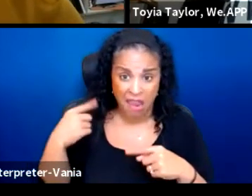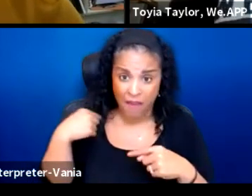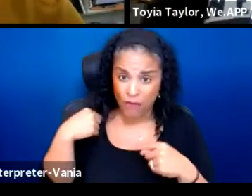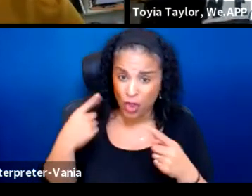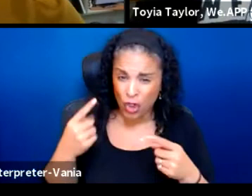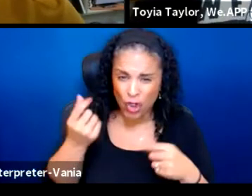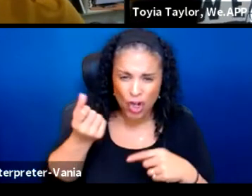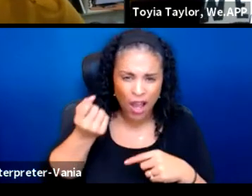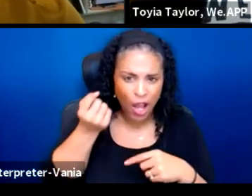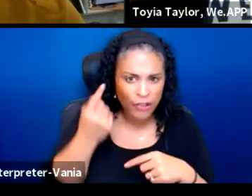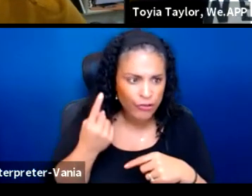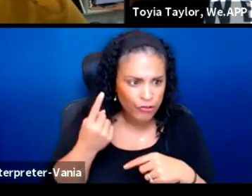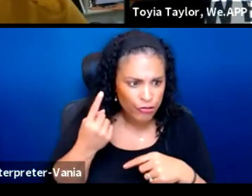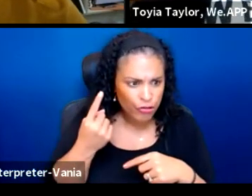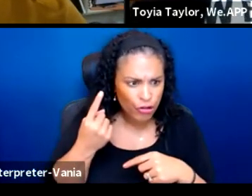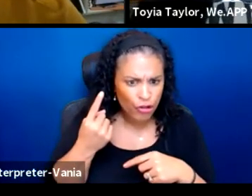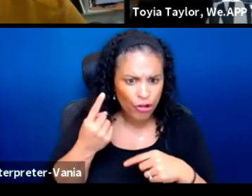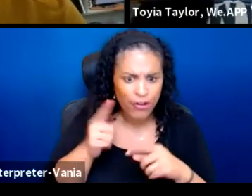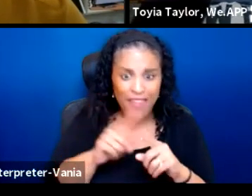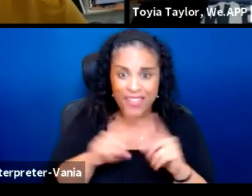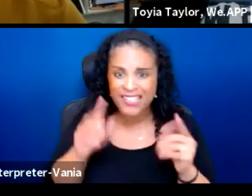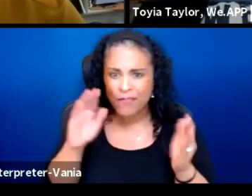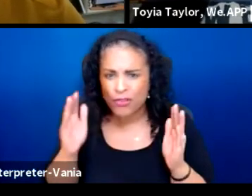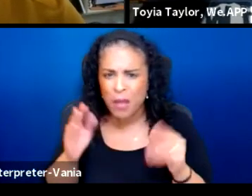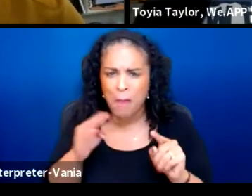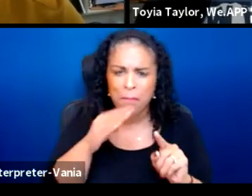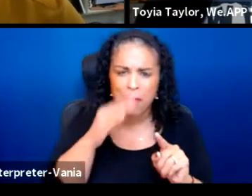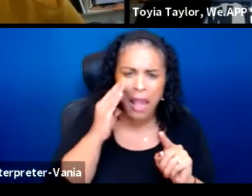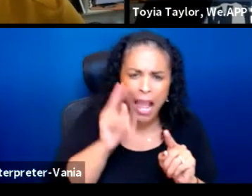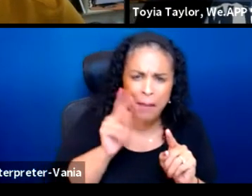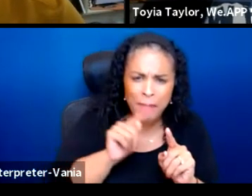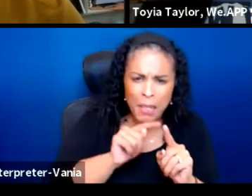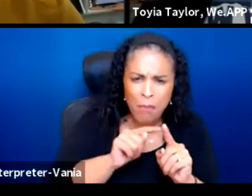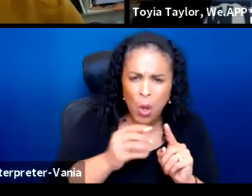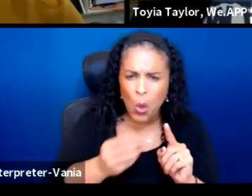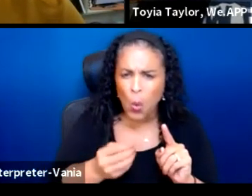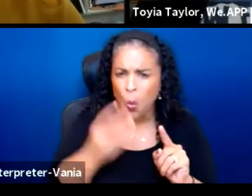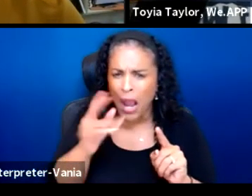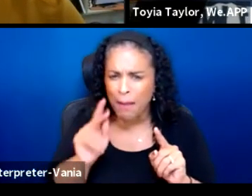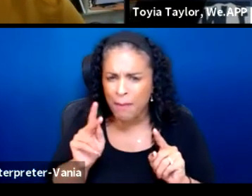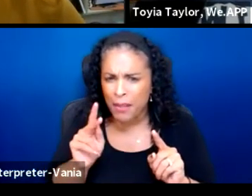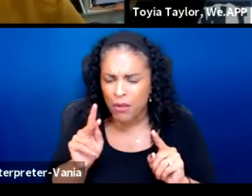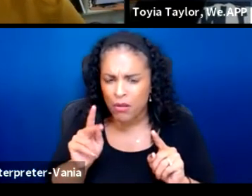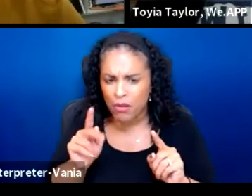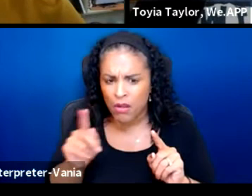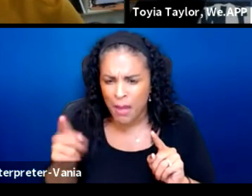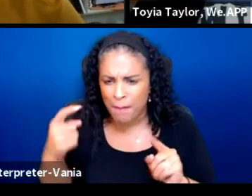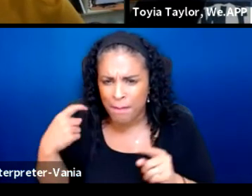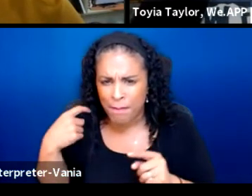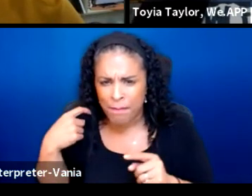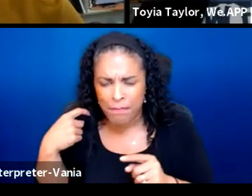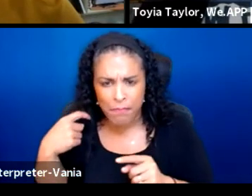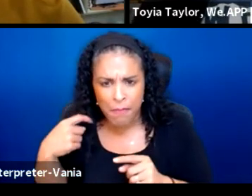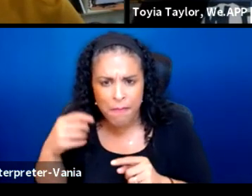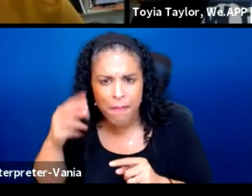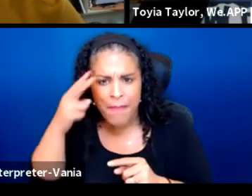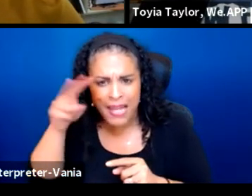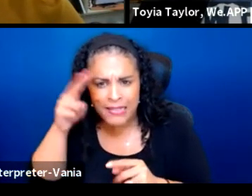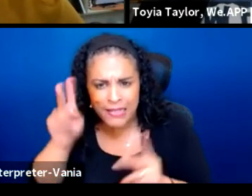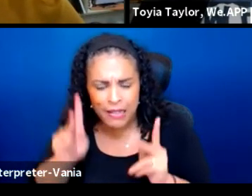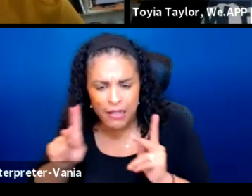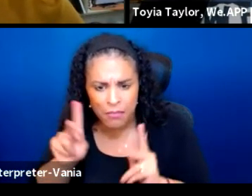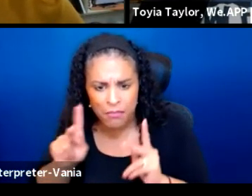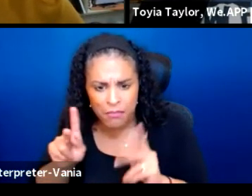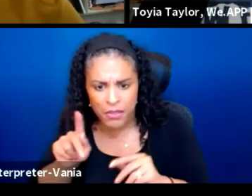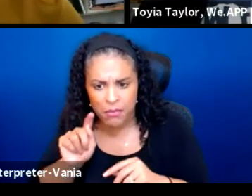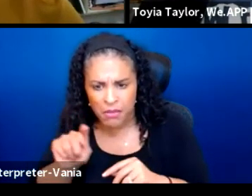understood the difference between Black people, white people, Mexicans, except maybe